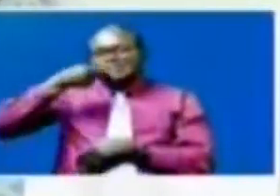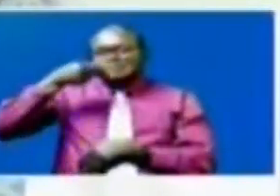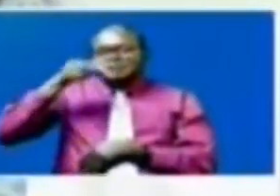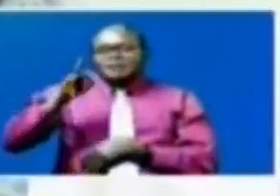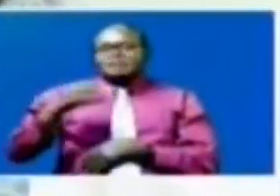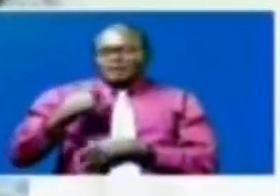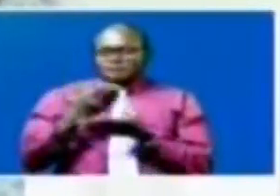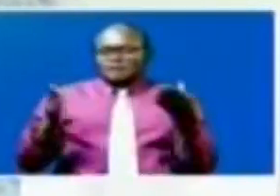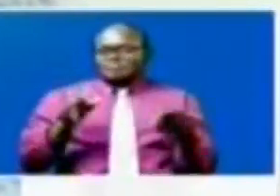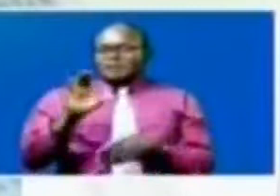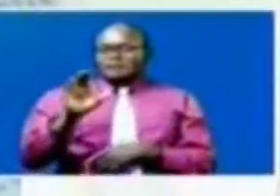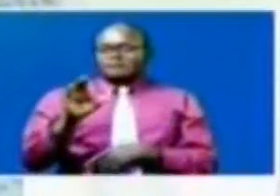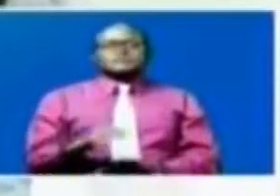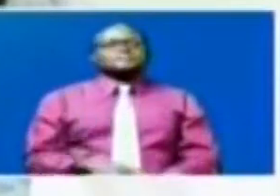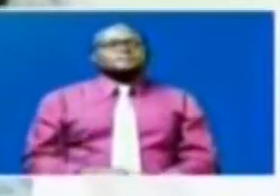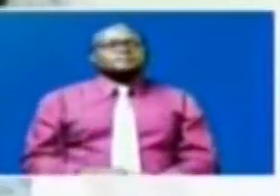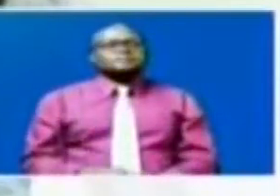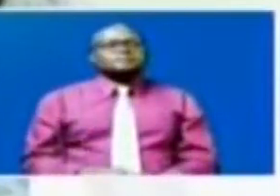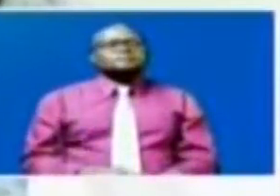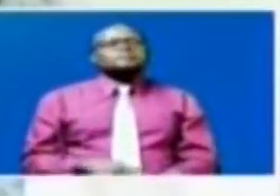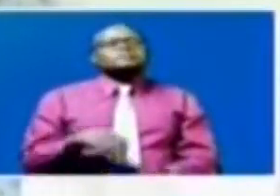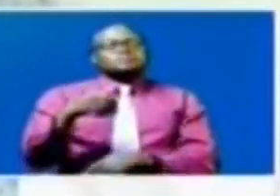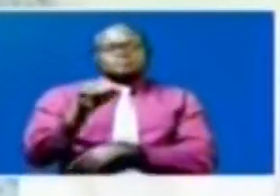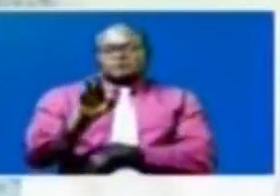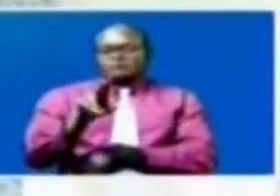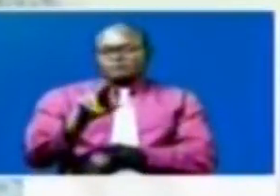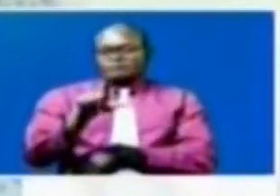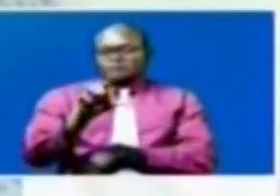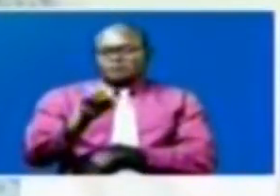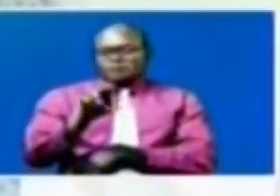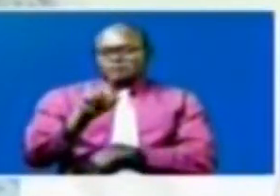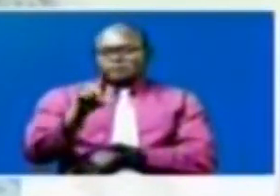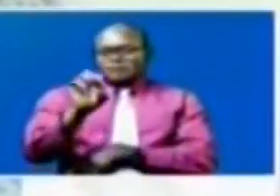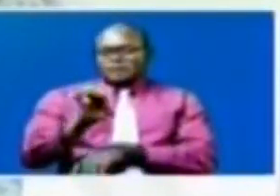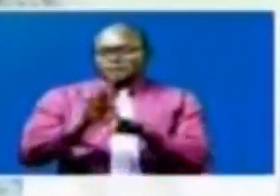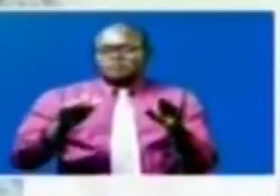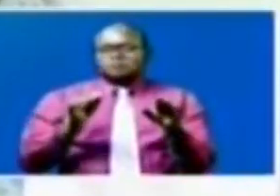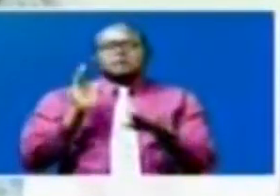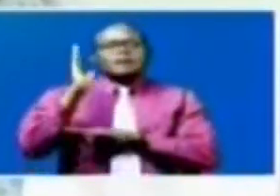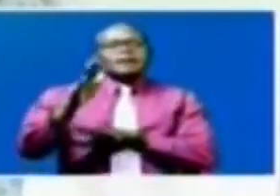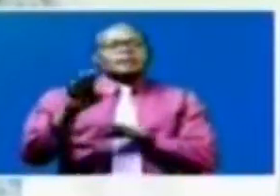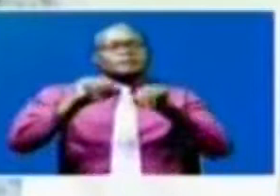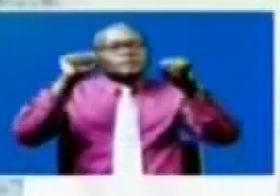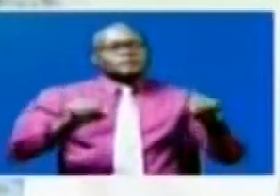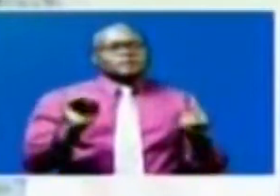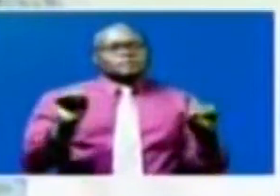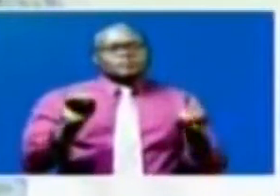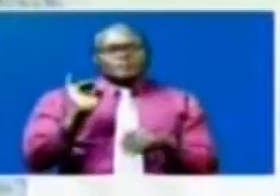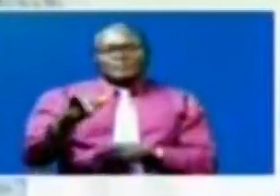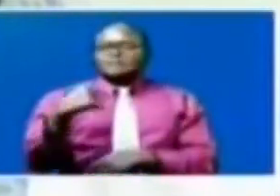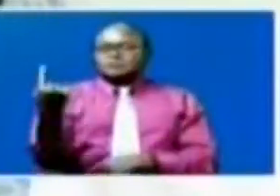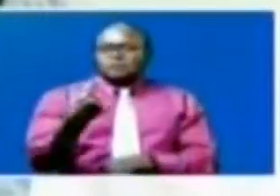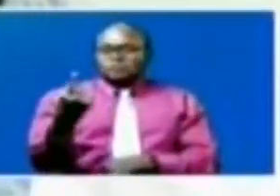are having cavities. Now, topical fluoride does not go into the system. It is